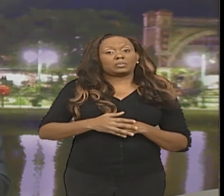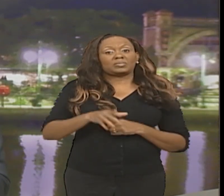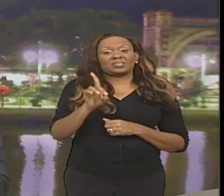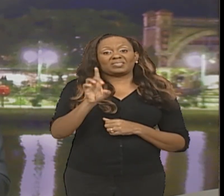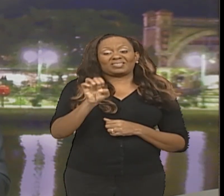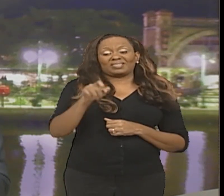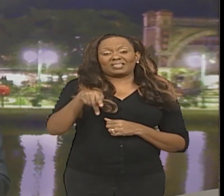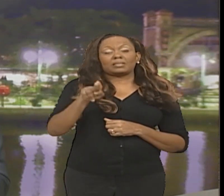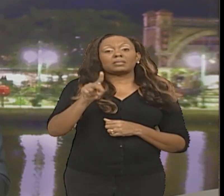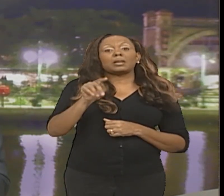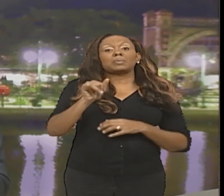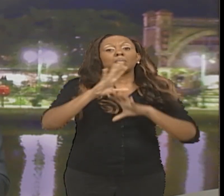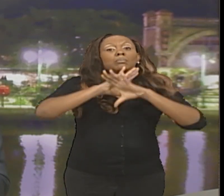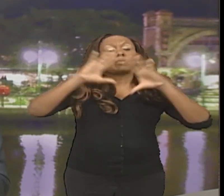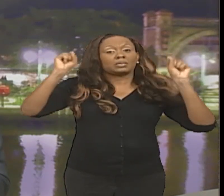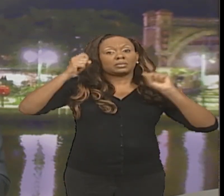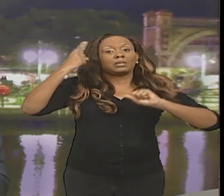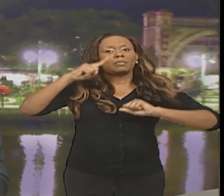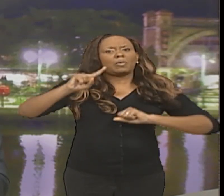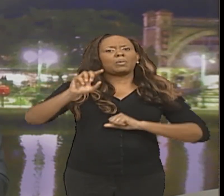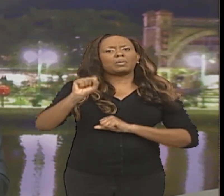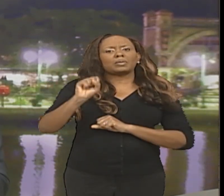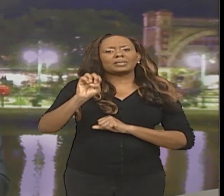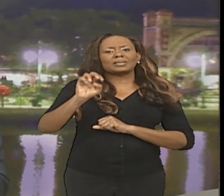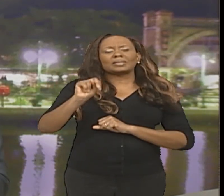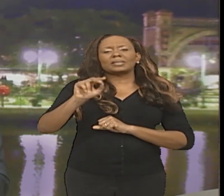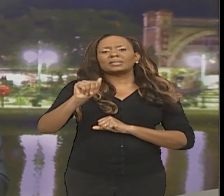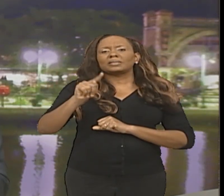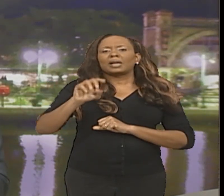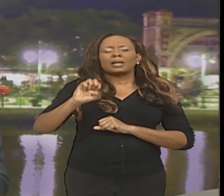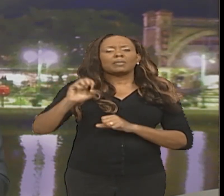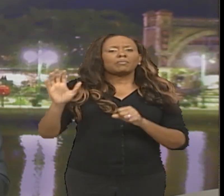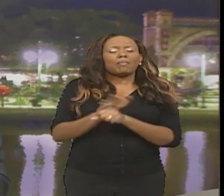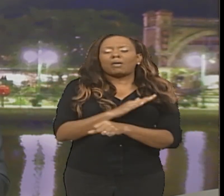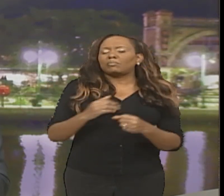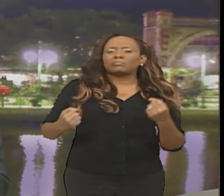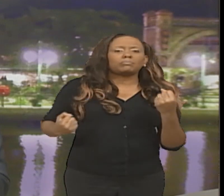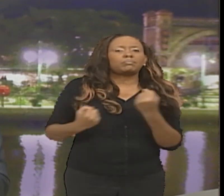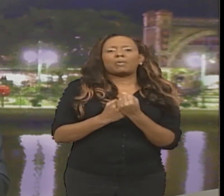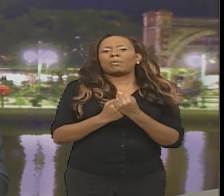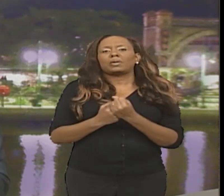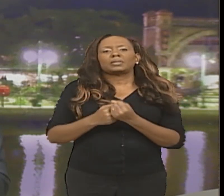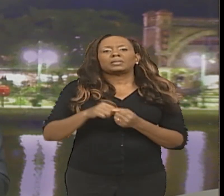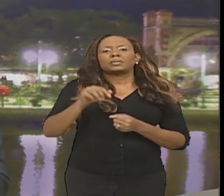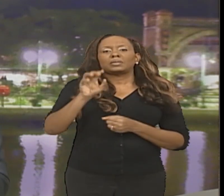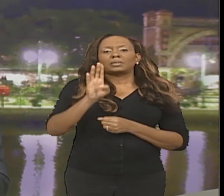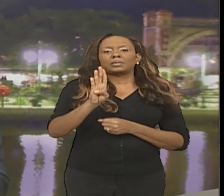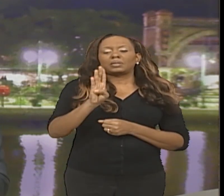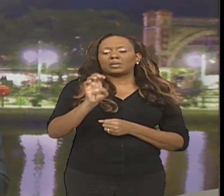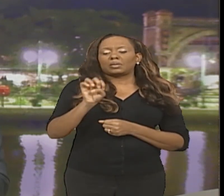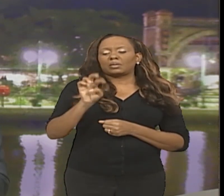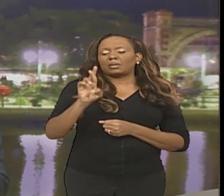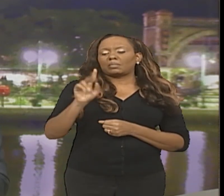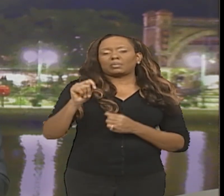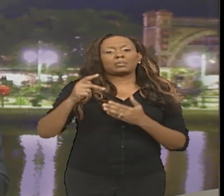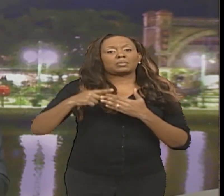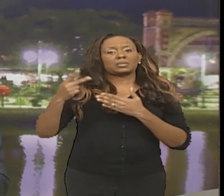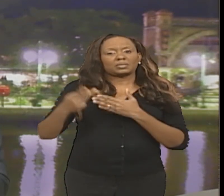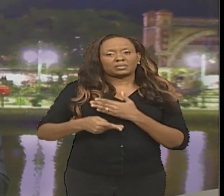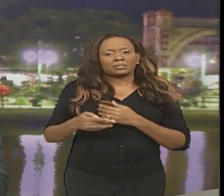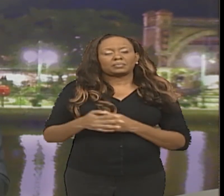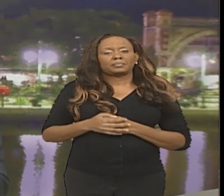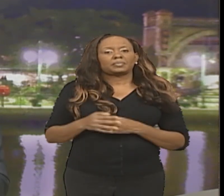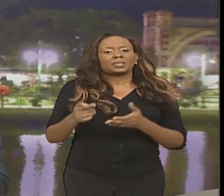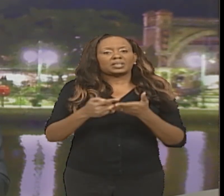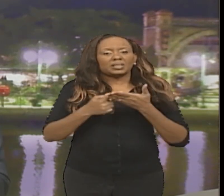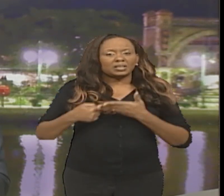Rudolph Greenidge, as he threw his support behind the Barbados Economic Recovery and Transformation team. As the upper house debated the Debt Holder